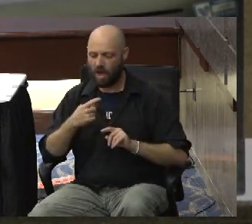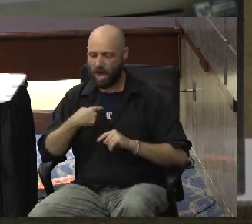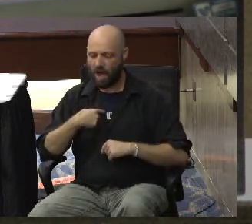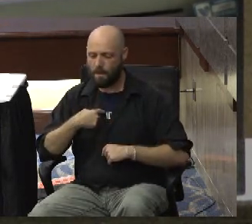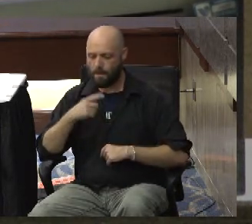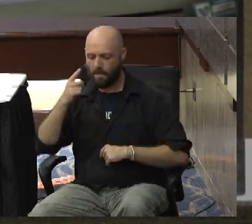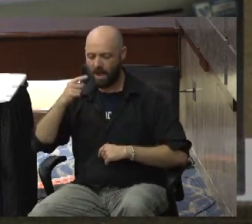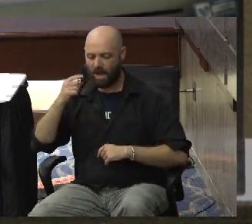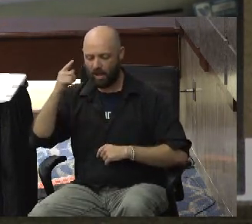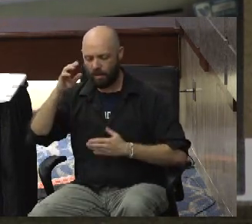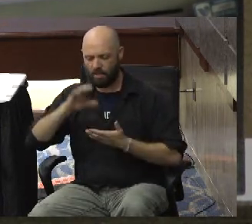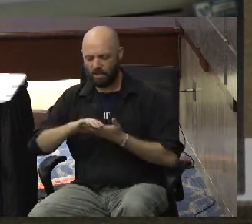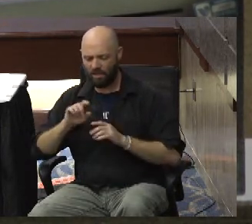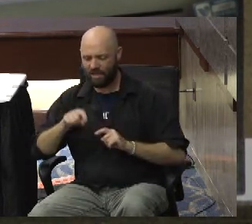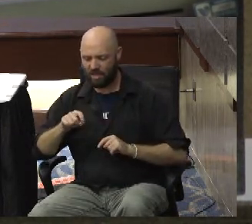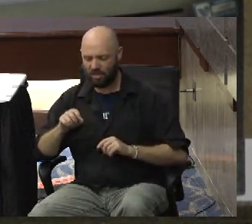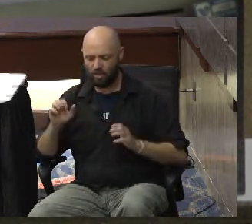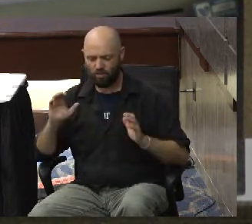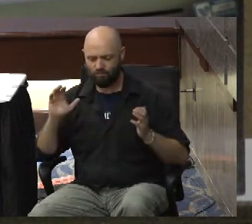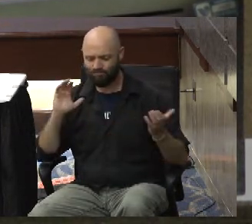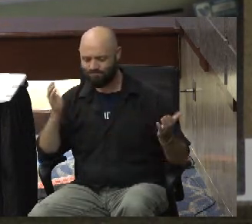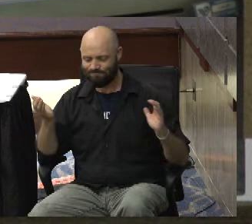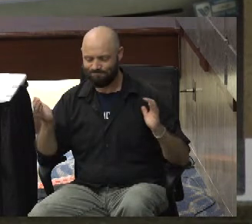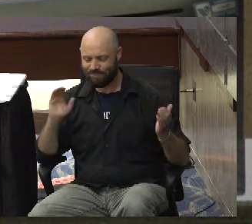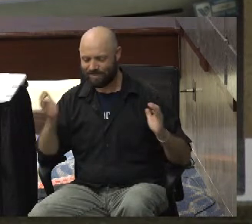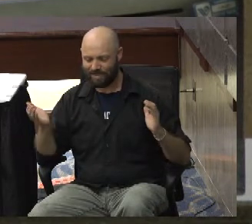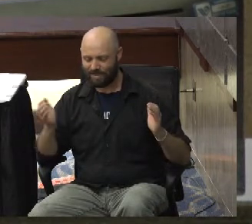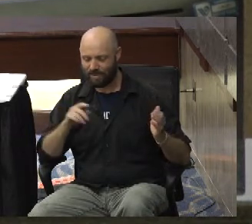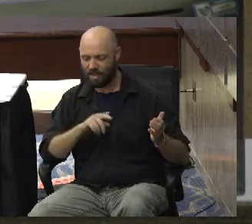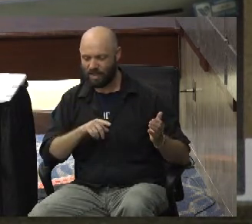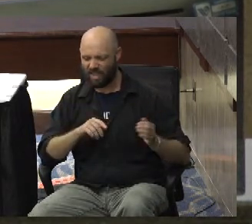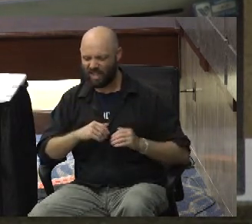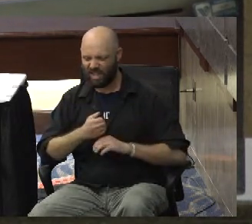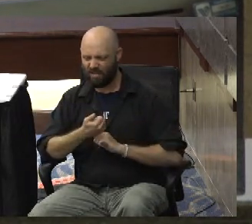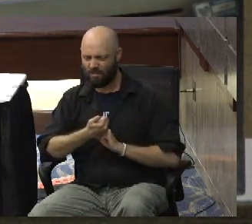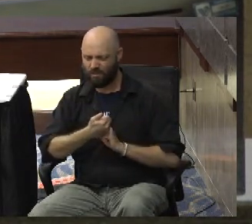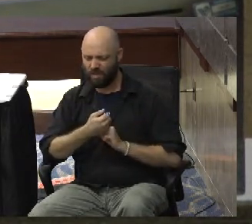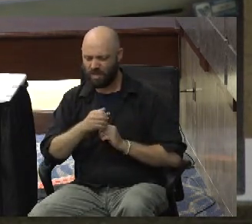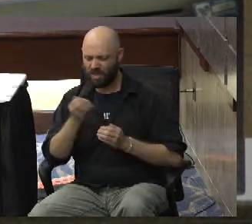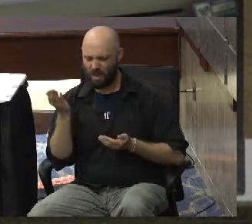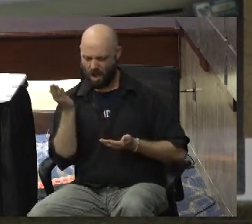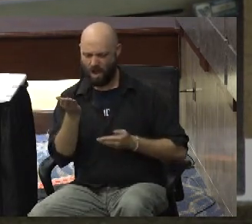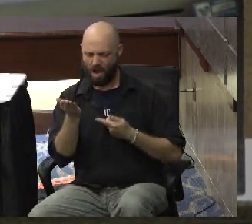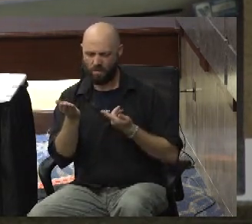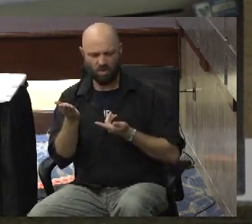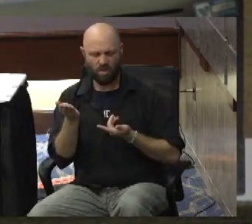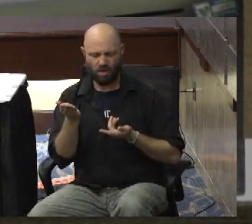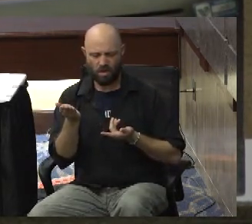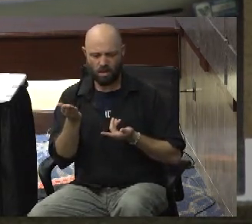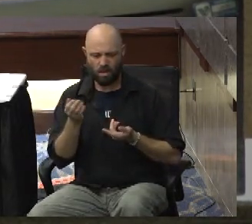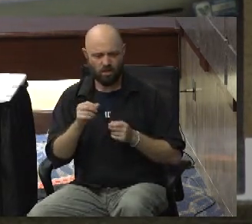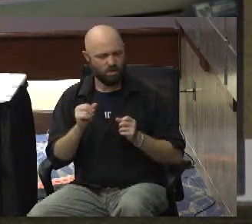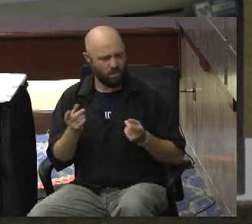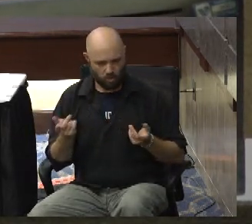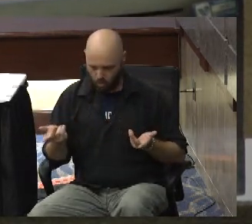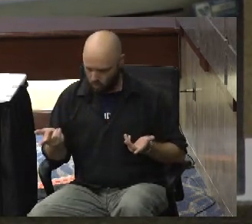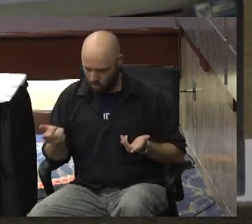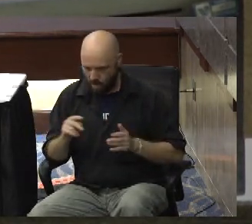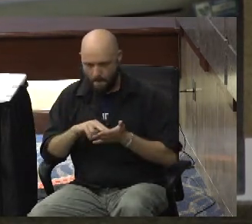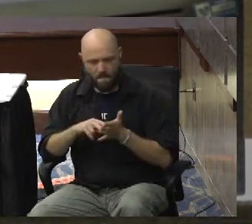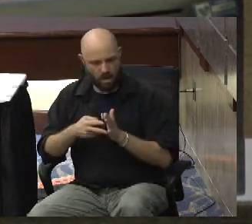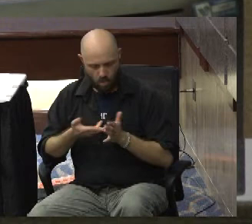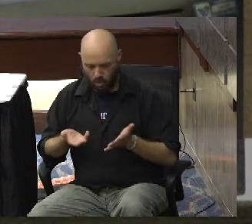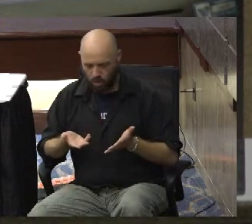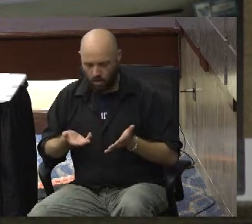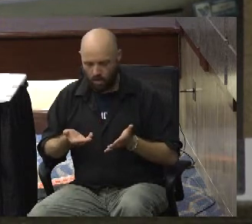incentive would do or not do, and I look at the true injustice of human trafficking that's occurring in the world, and also the injustice